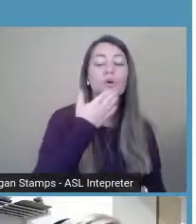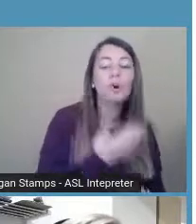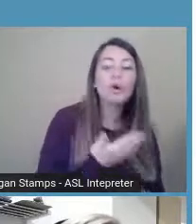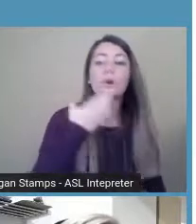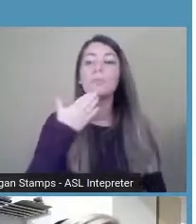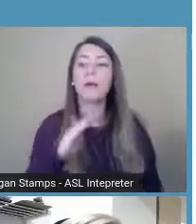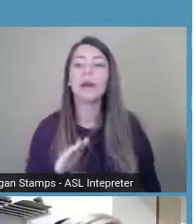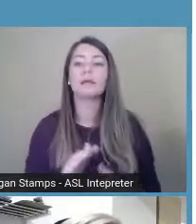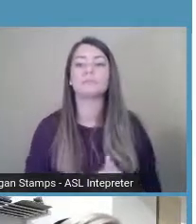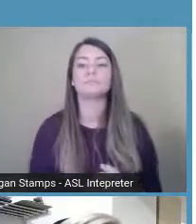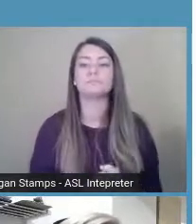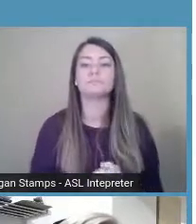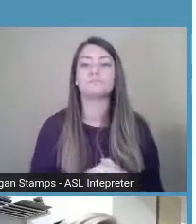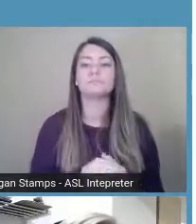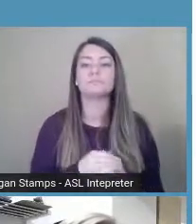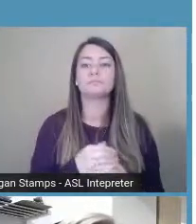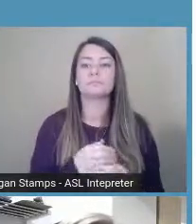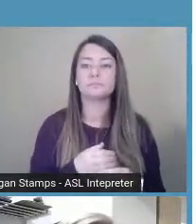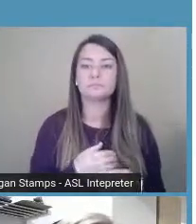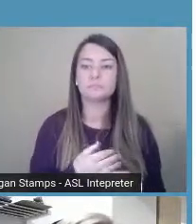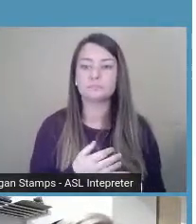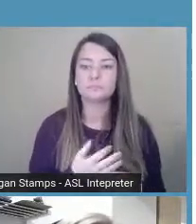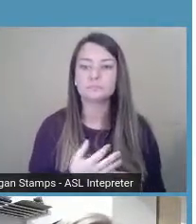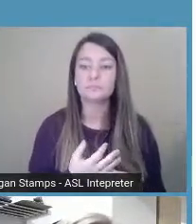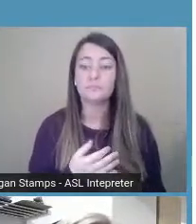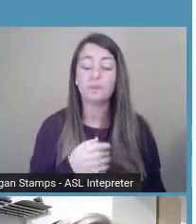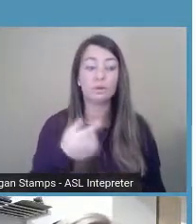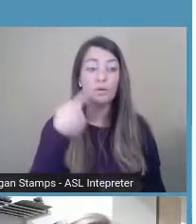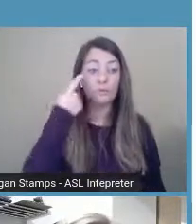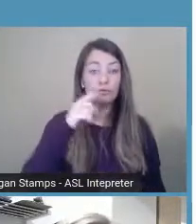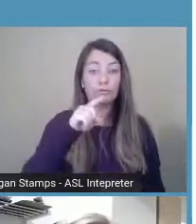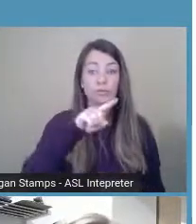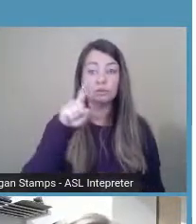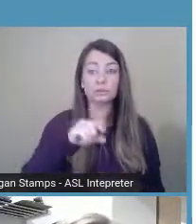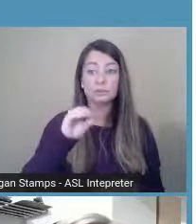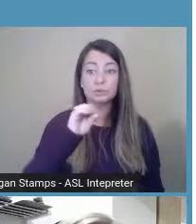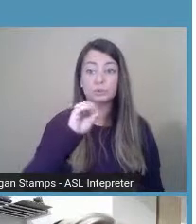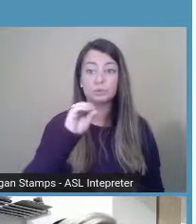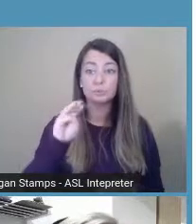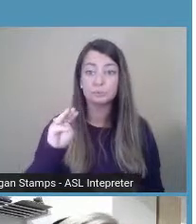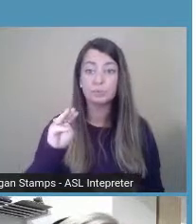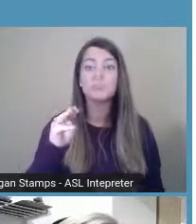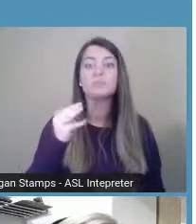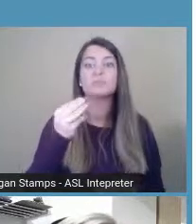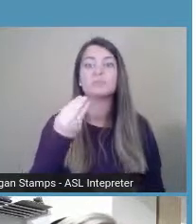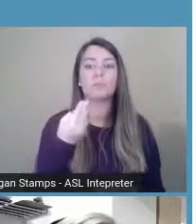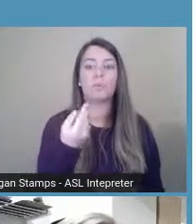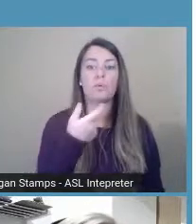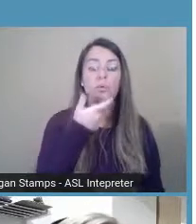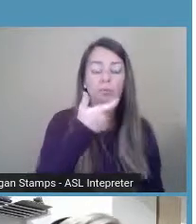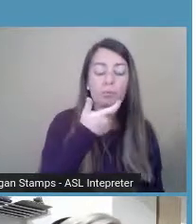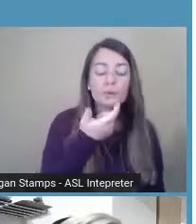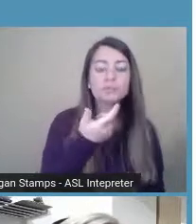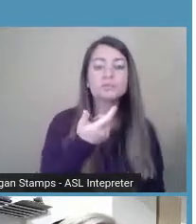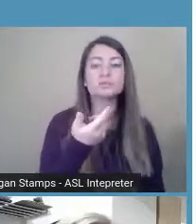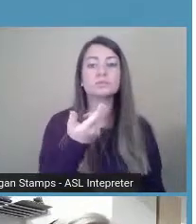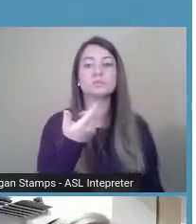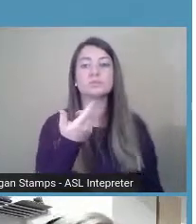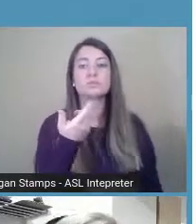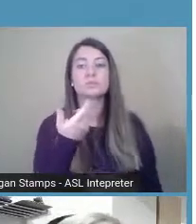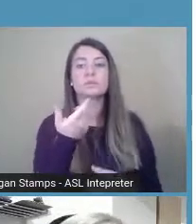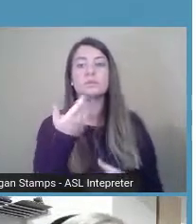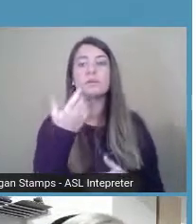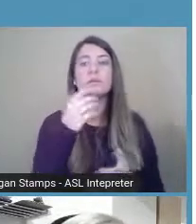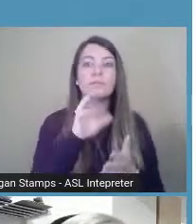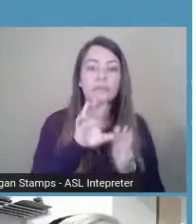production partner to have a second copy of slides, videos, scripts, etc. on their screen ready to go in case your computer